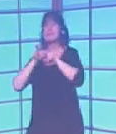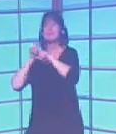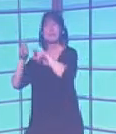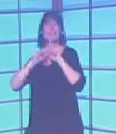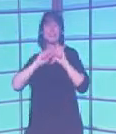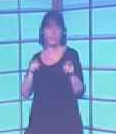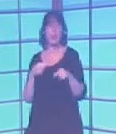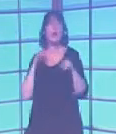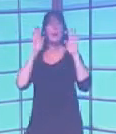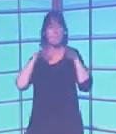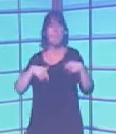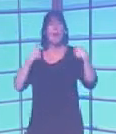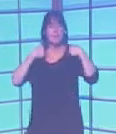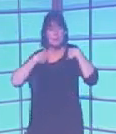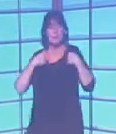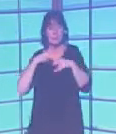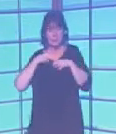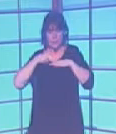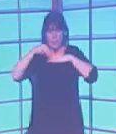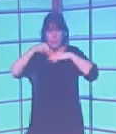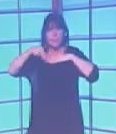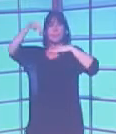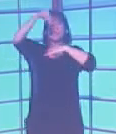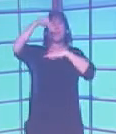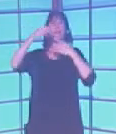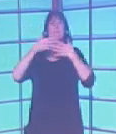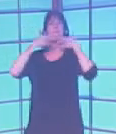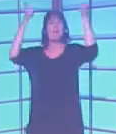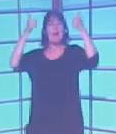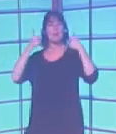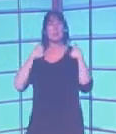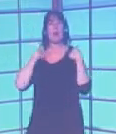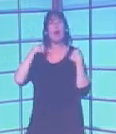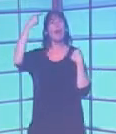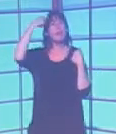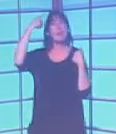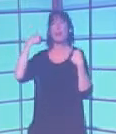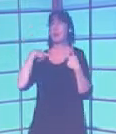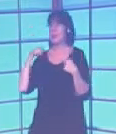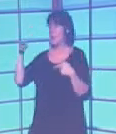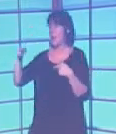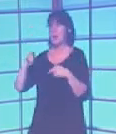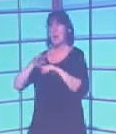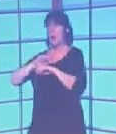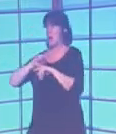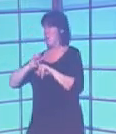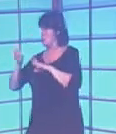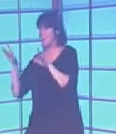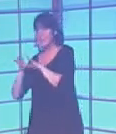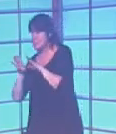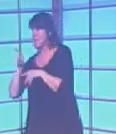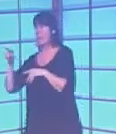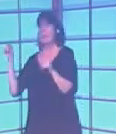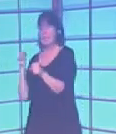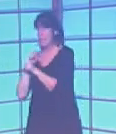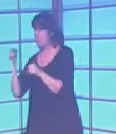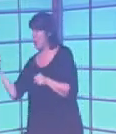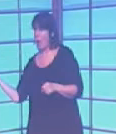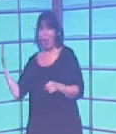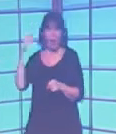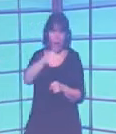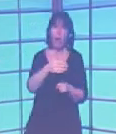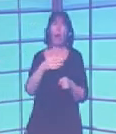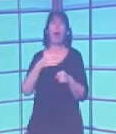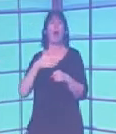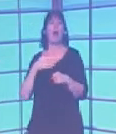those many disabled people who, for whatever reason, don't yet have the same enjoyment of a football match or being employed